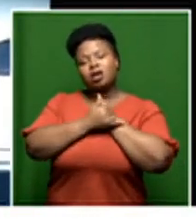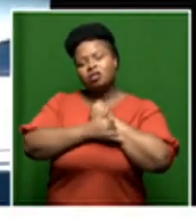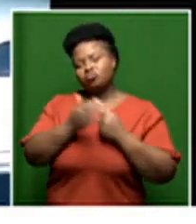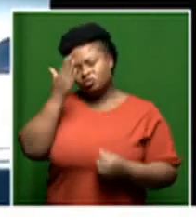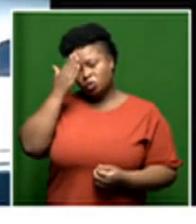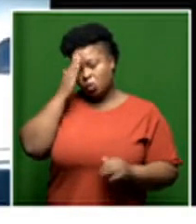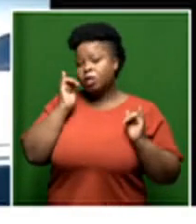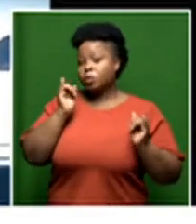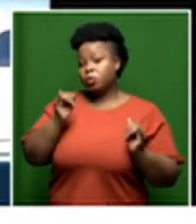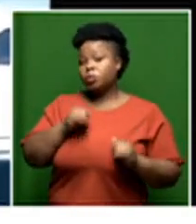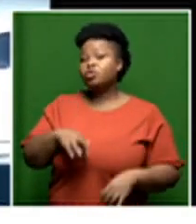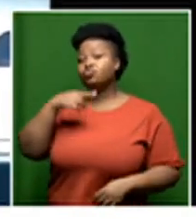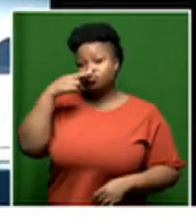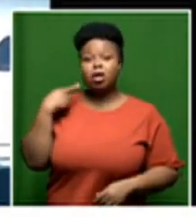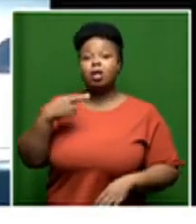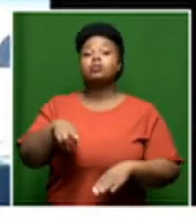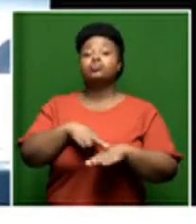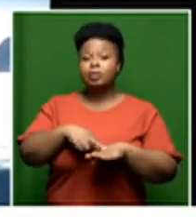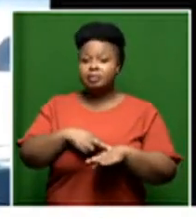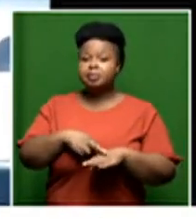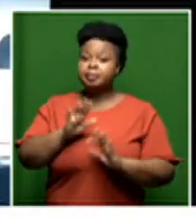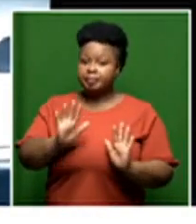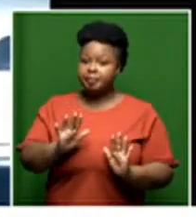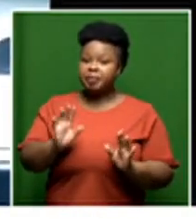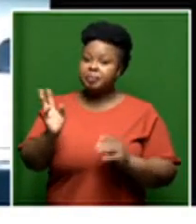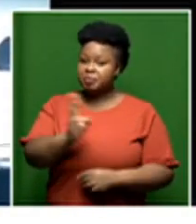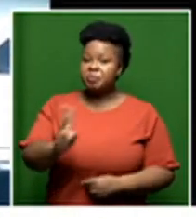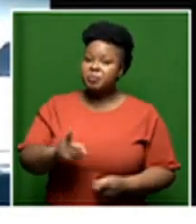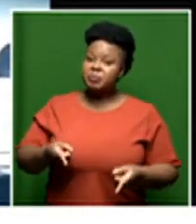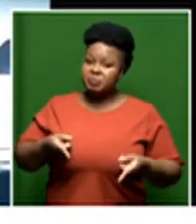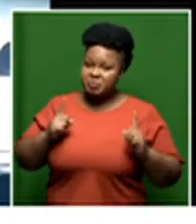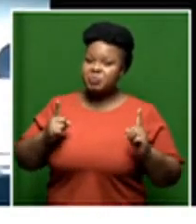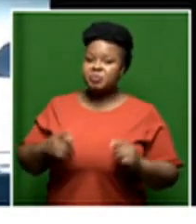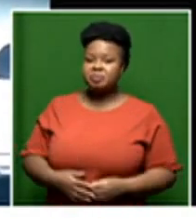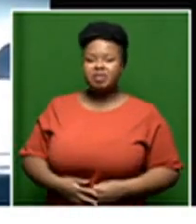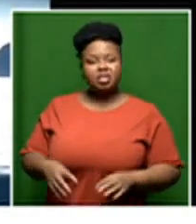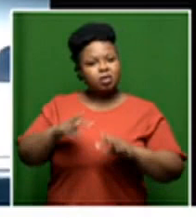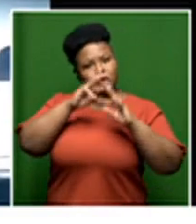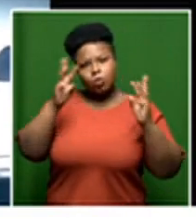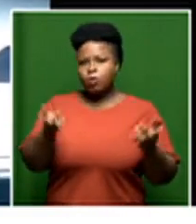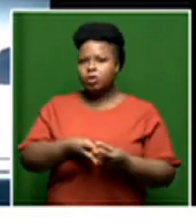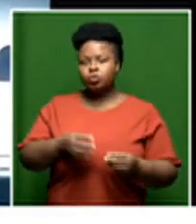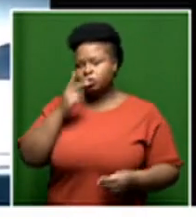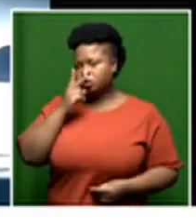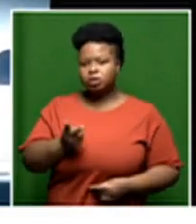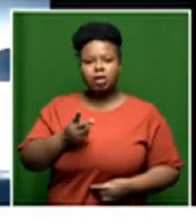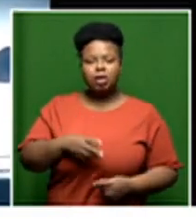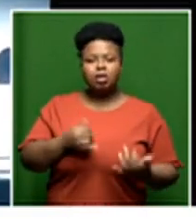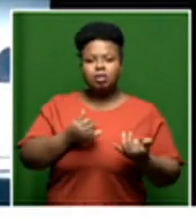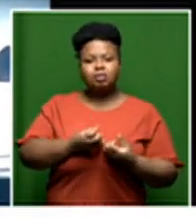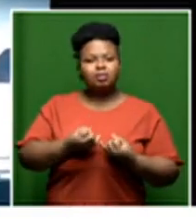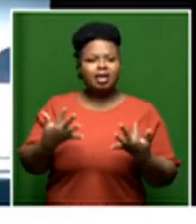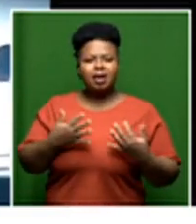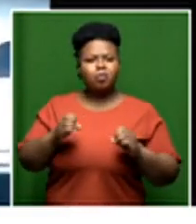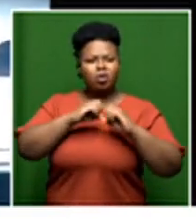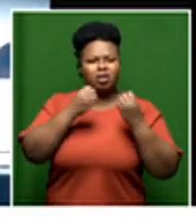racism is very real. We live in a world where, as far as you can see, the movement, the Black Lives Matter movement,